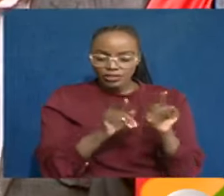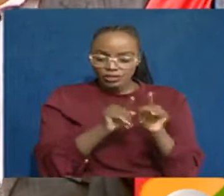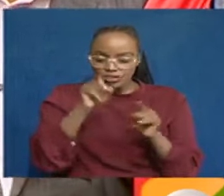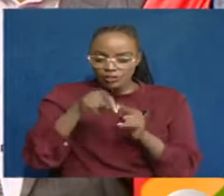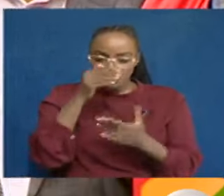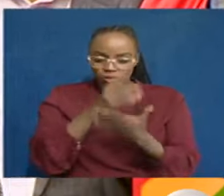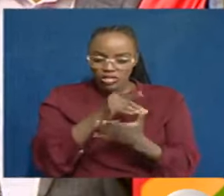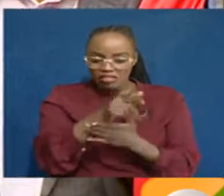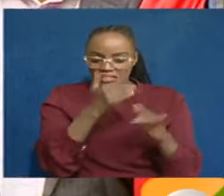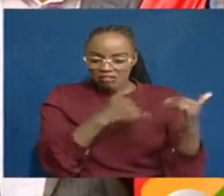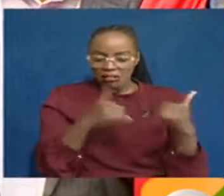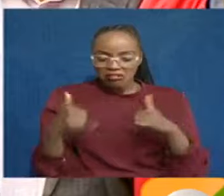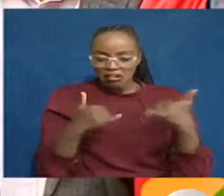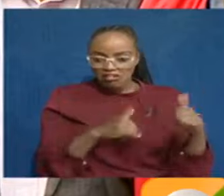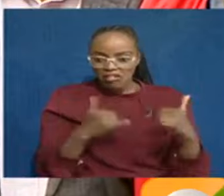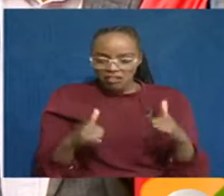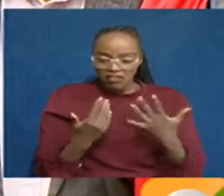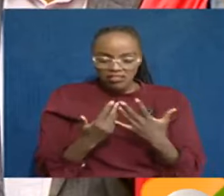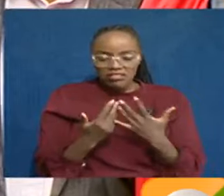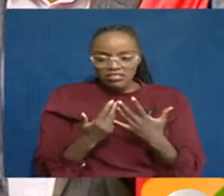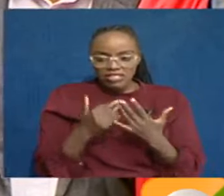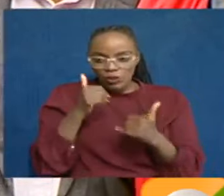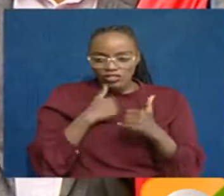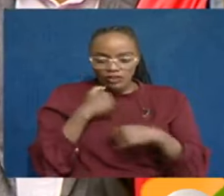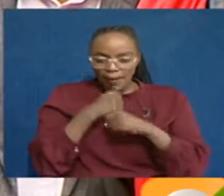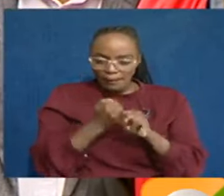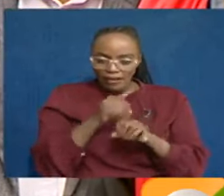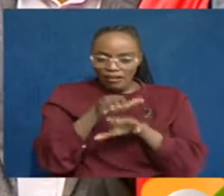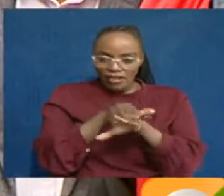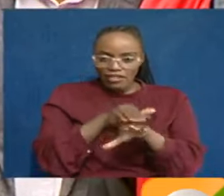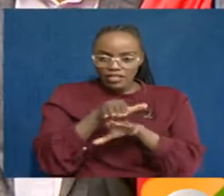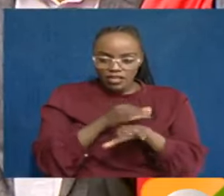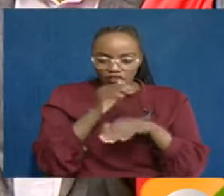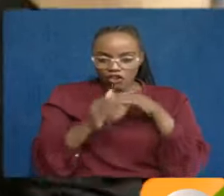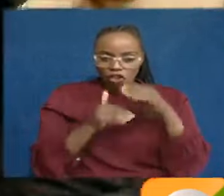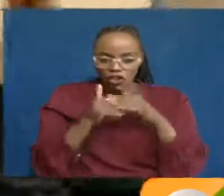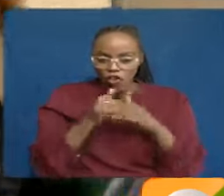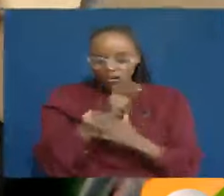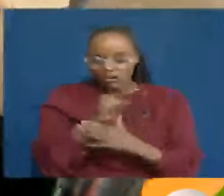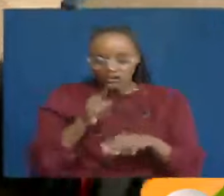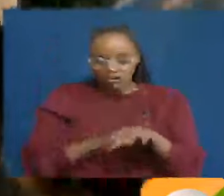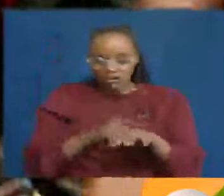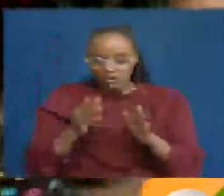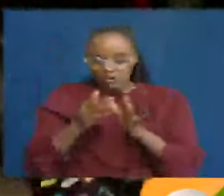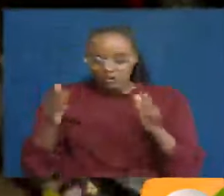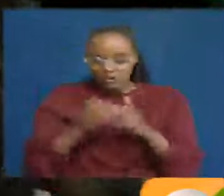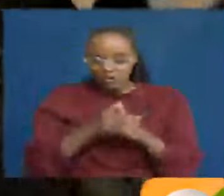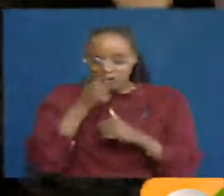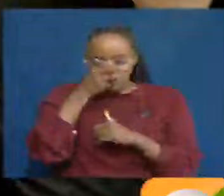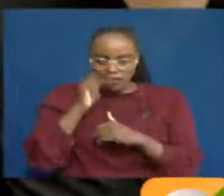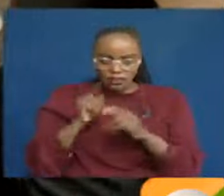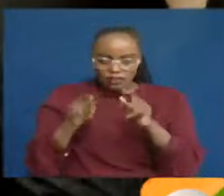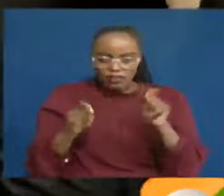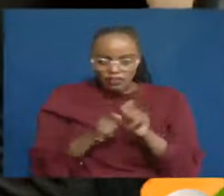stop these shenanigans and sideshows that have caused the delay for all this period. The Kalonzo-led team has also called